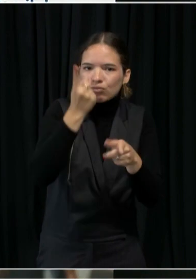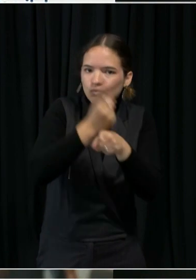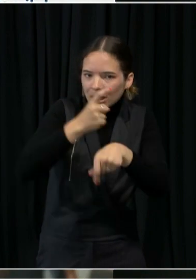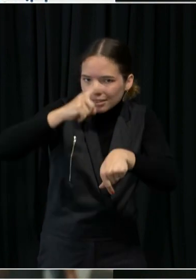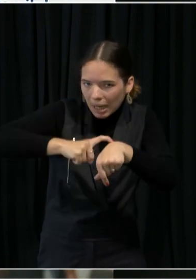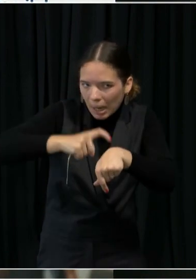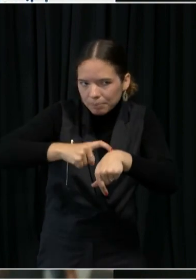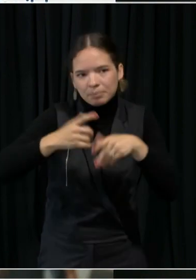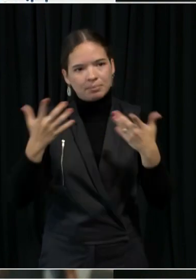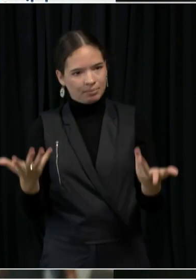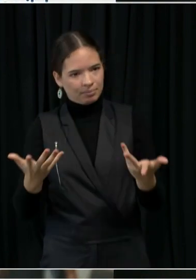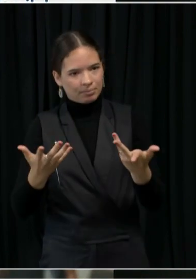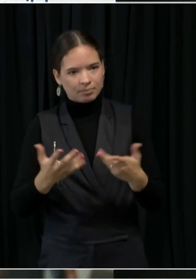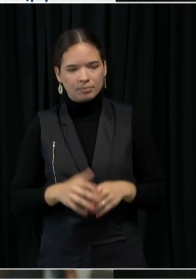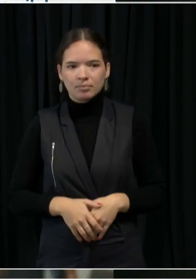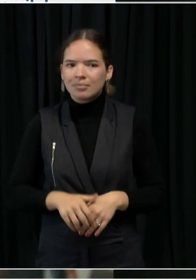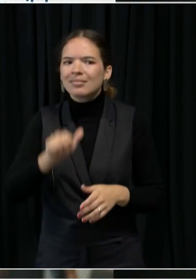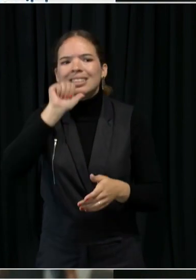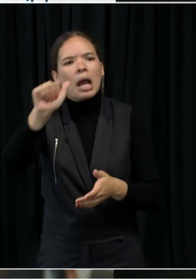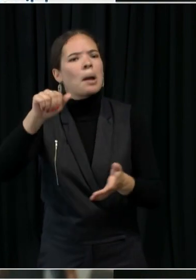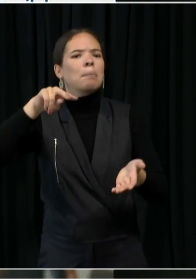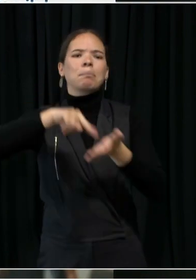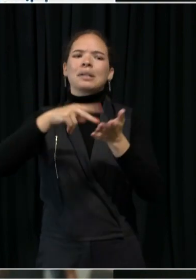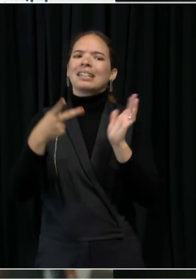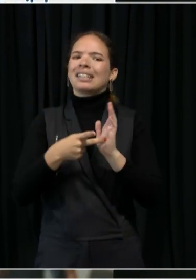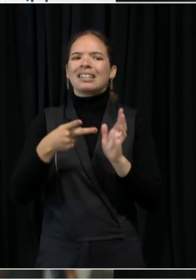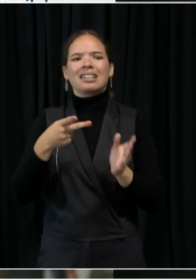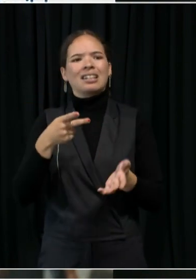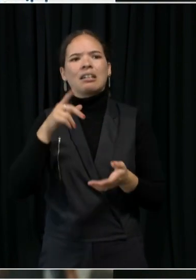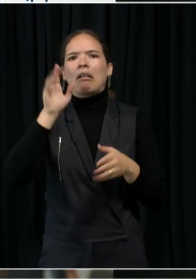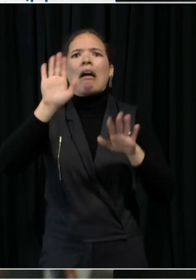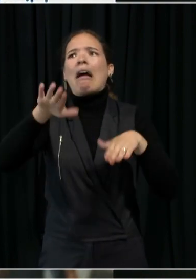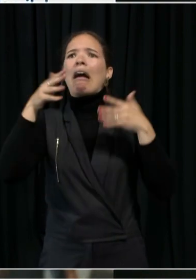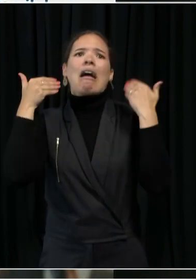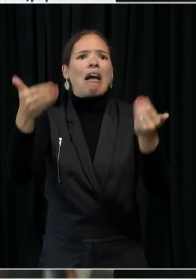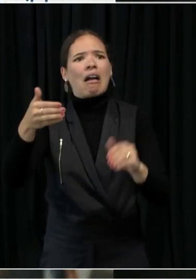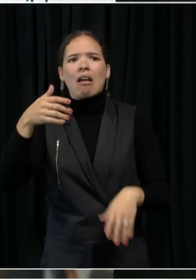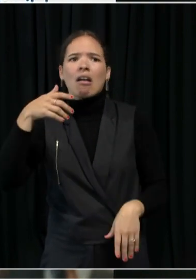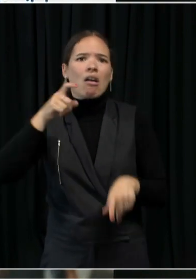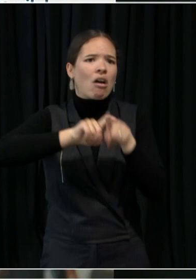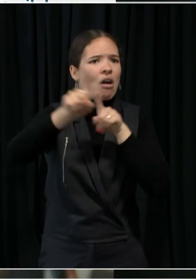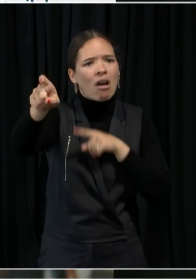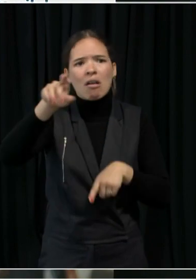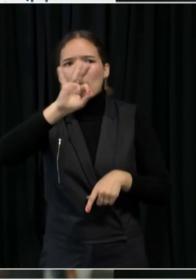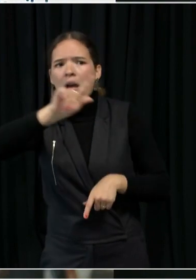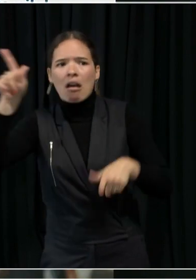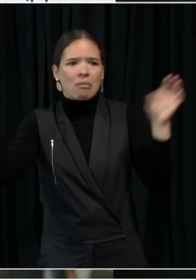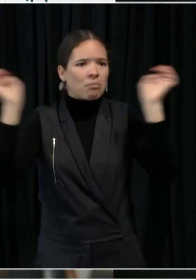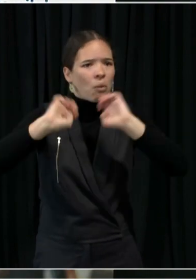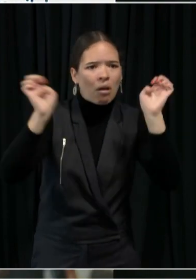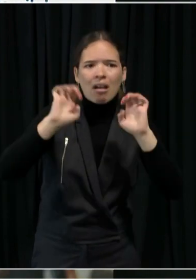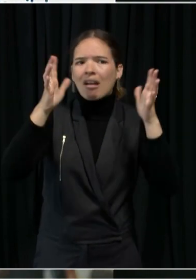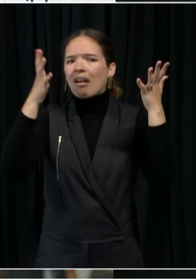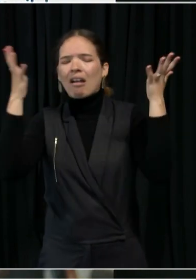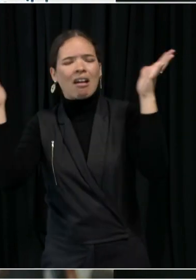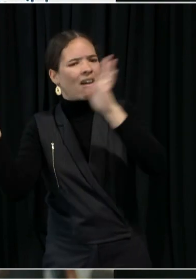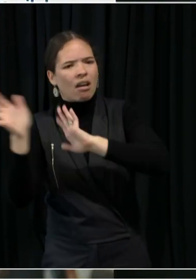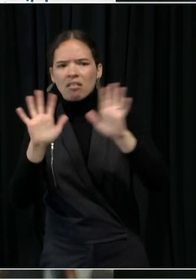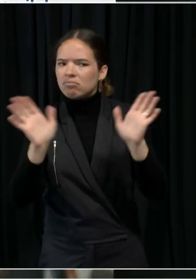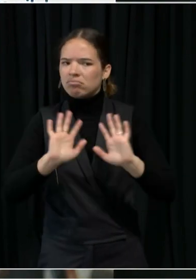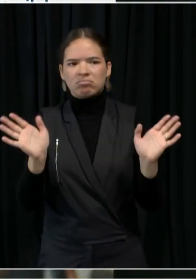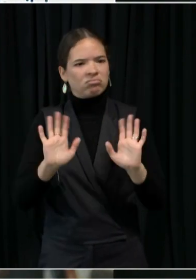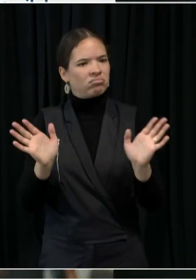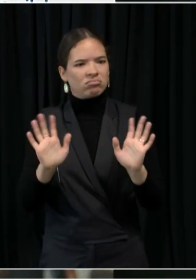have to call 911 or go in an ambulance or sit in an emergency room. It might mean that you're going